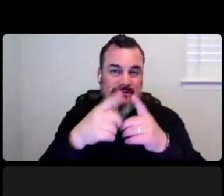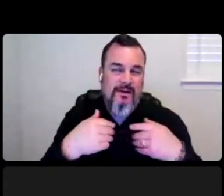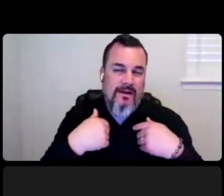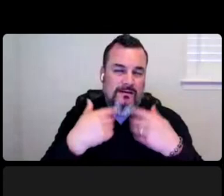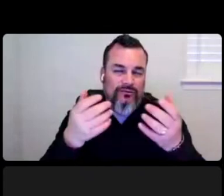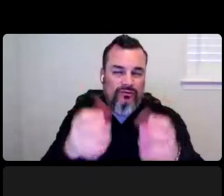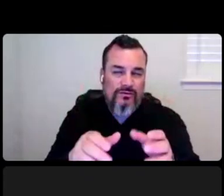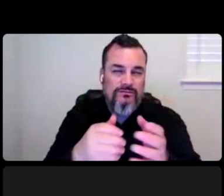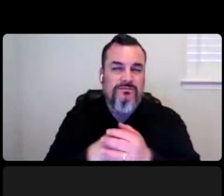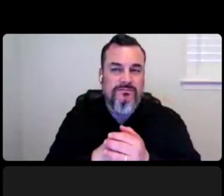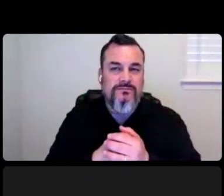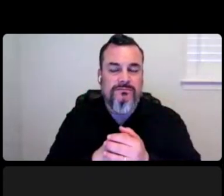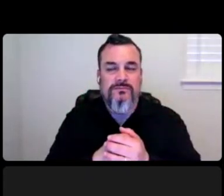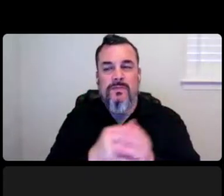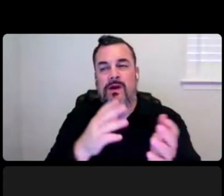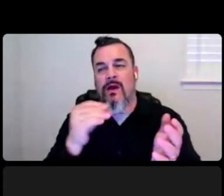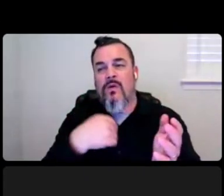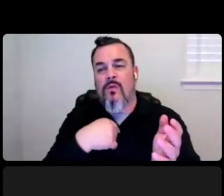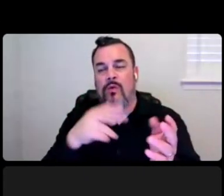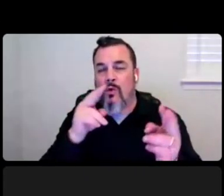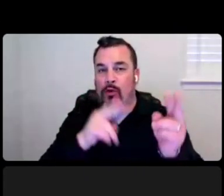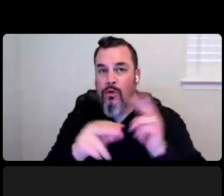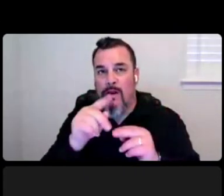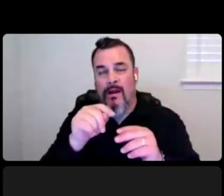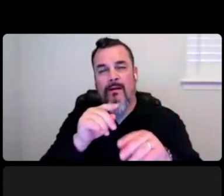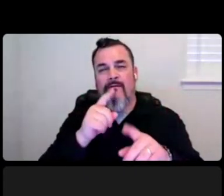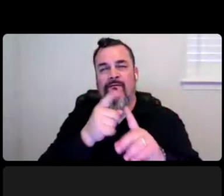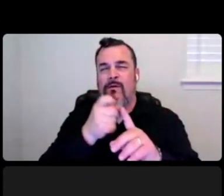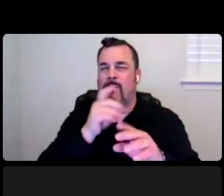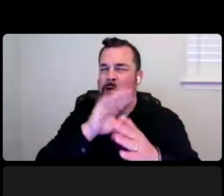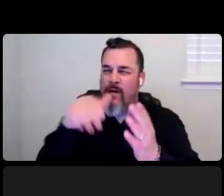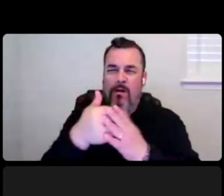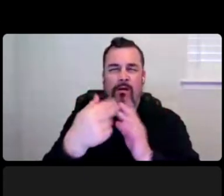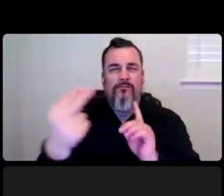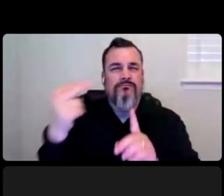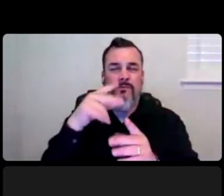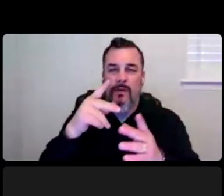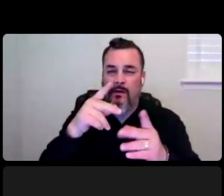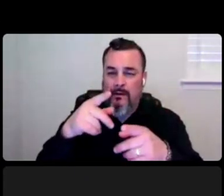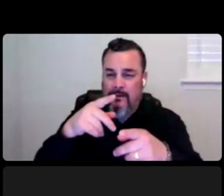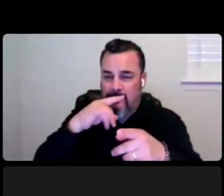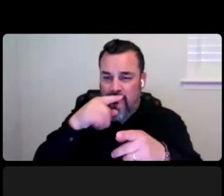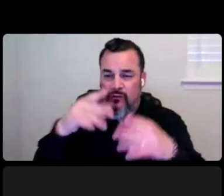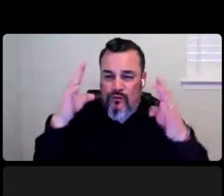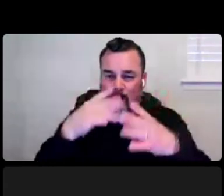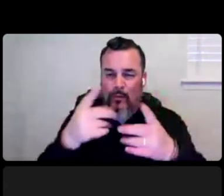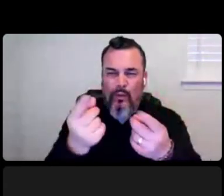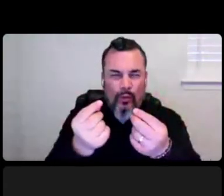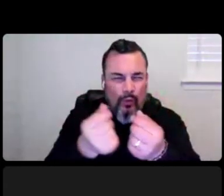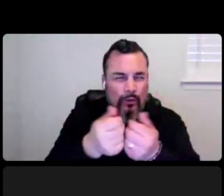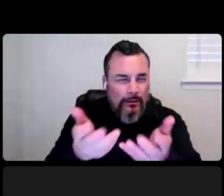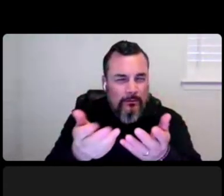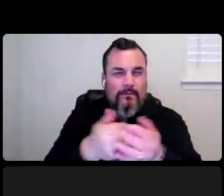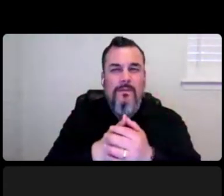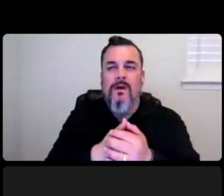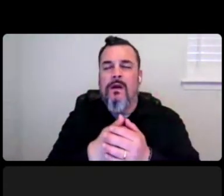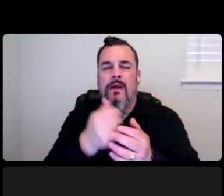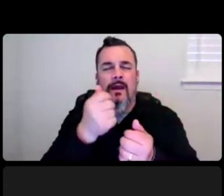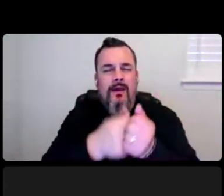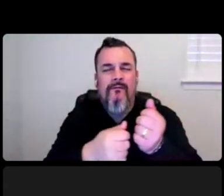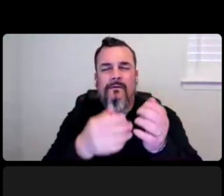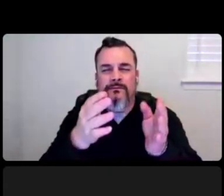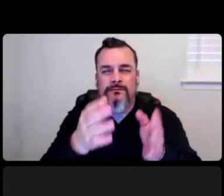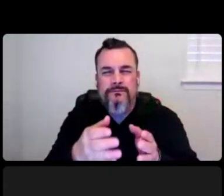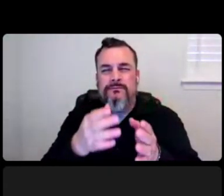chance. And we look at it at all aspects. Kids are getting in trouble. What do we do with them? Do we, you know, how to, every single